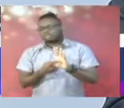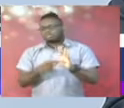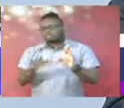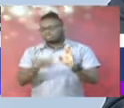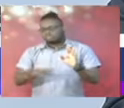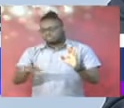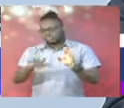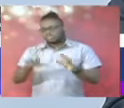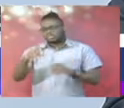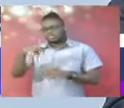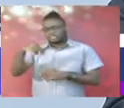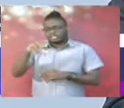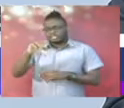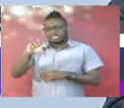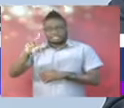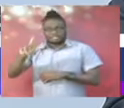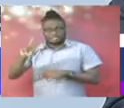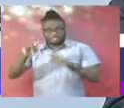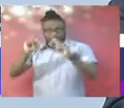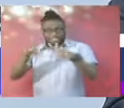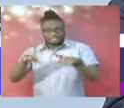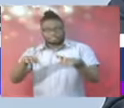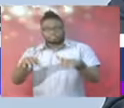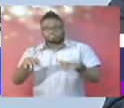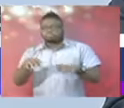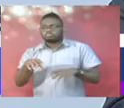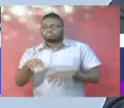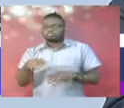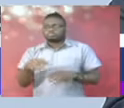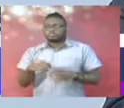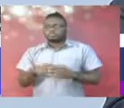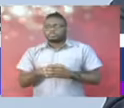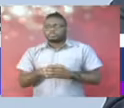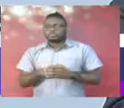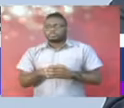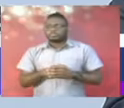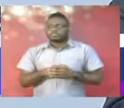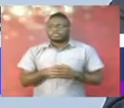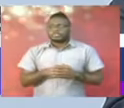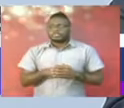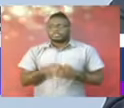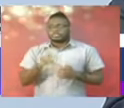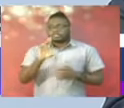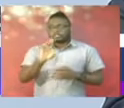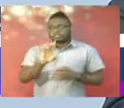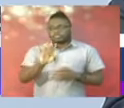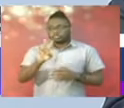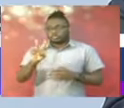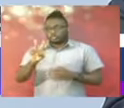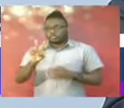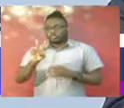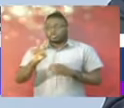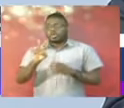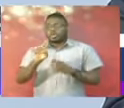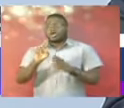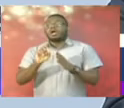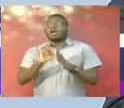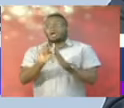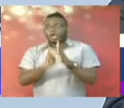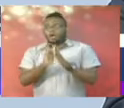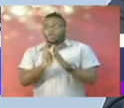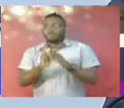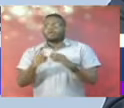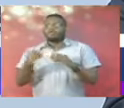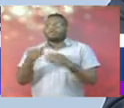lower limit for that testing to be cut off, meaning that it has started at birth and gone all the way up. In terms of our policy, it remained